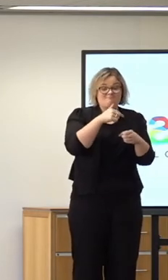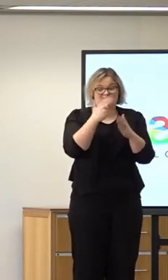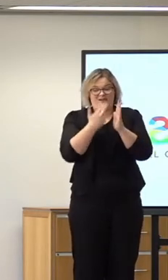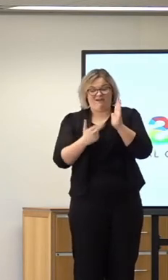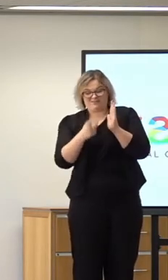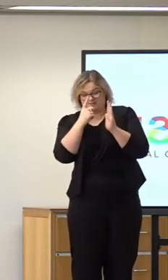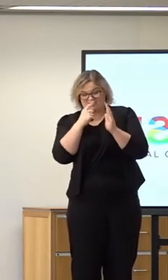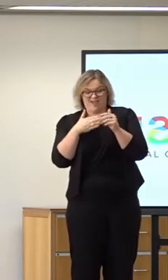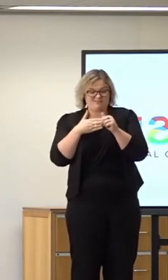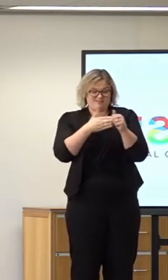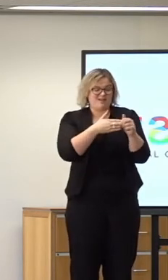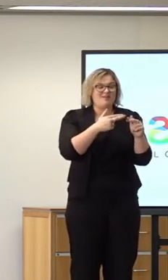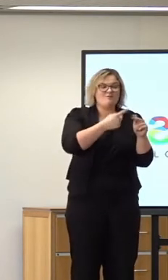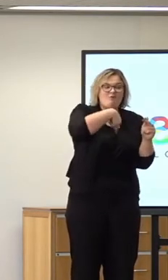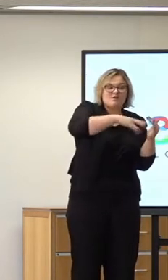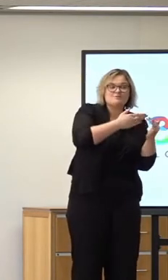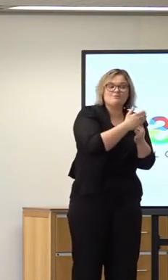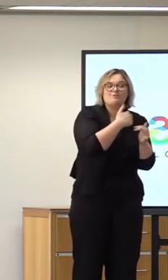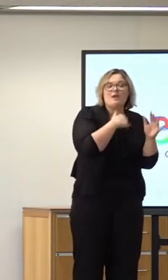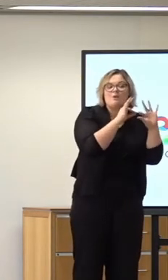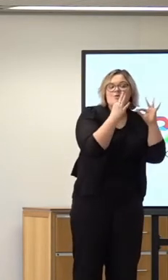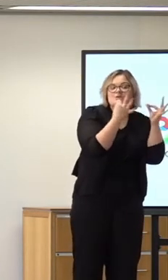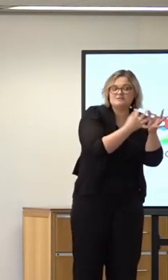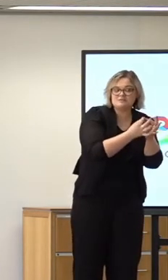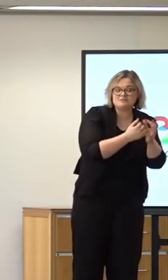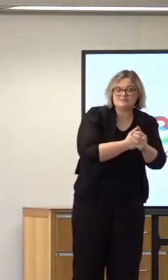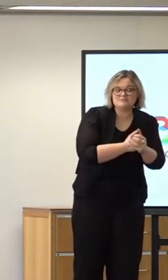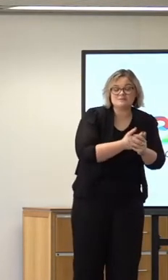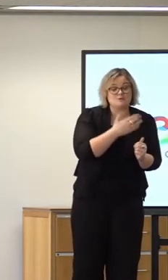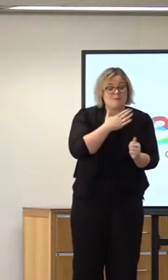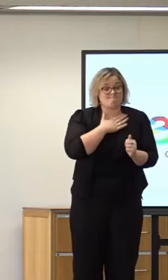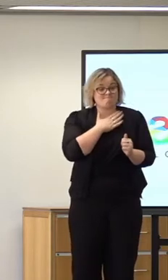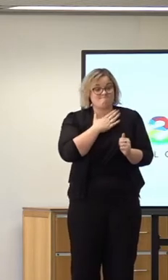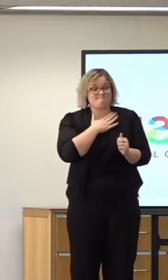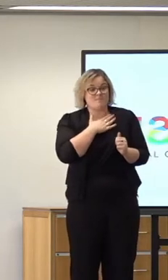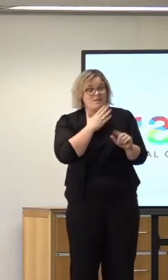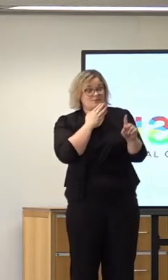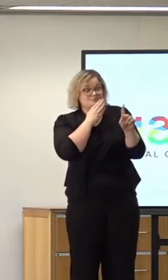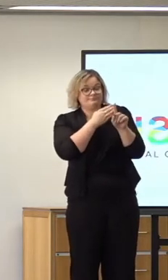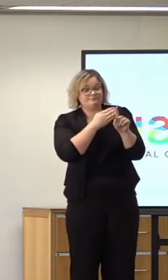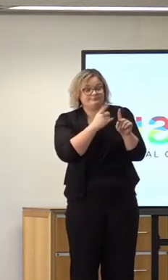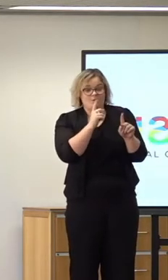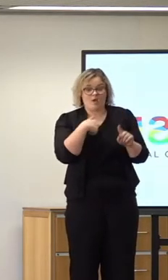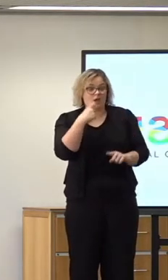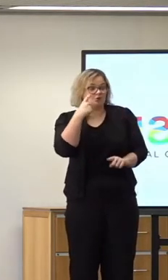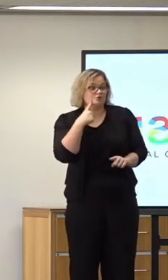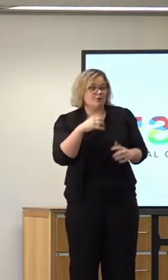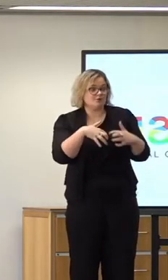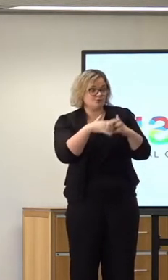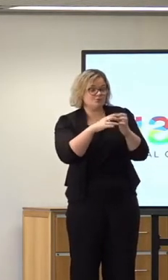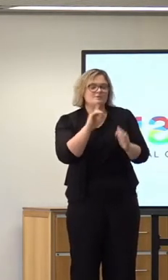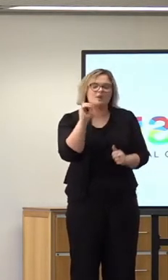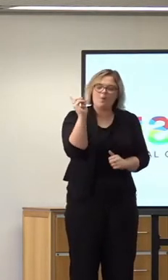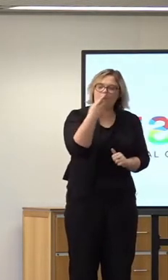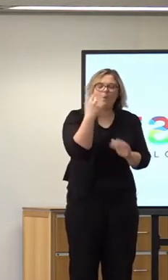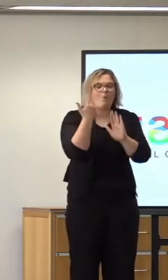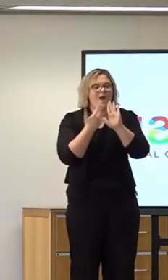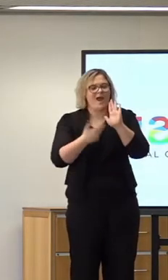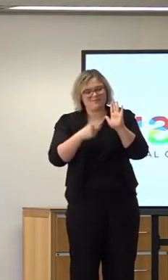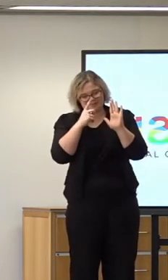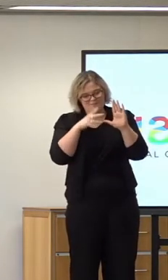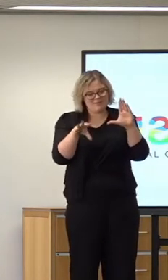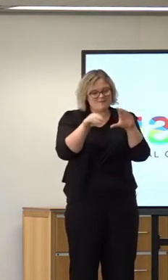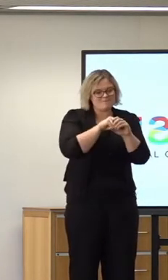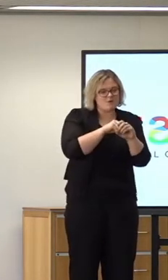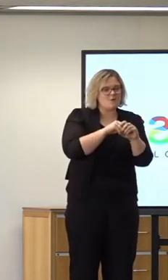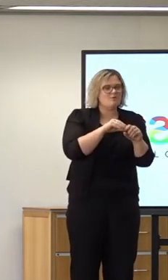artists take the lead in a lot of these things as well. So a lot of my agenda is making sure that all artists' voices can come in, and a lot of these conversations can